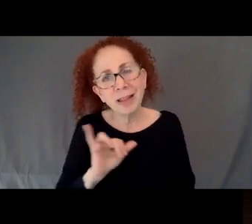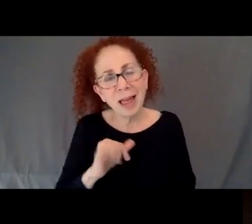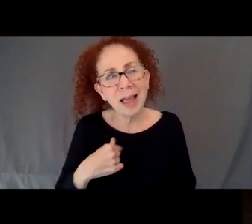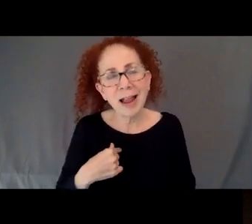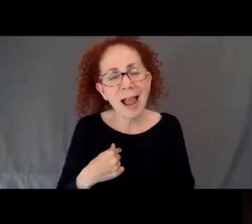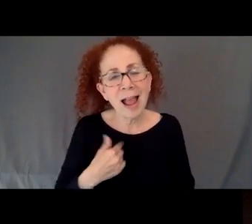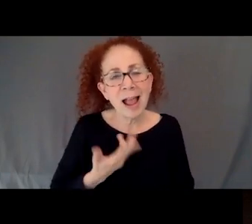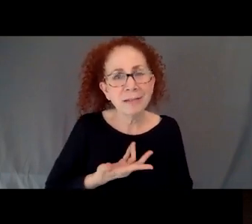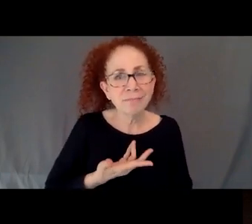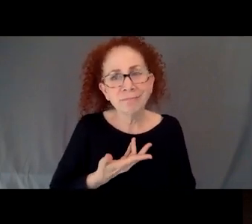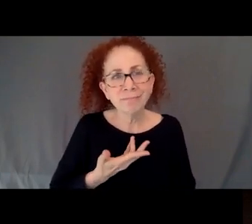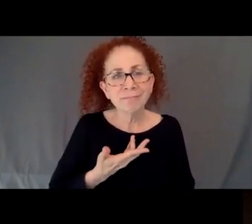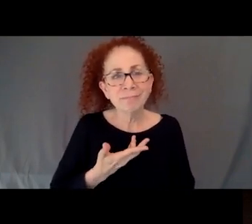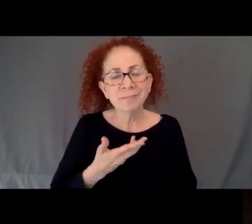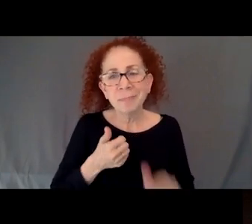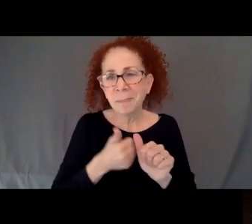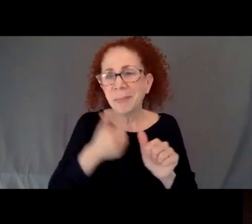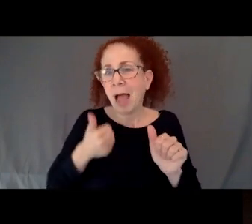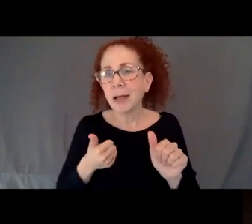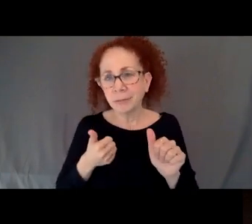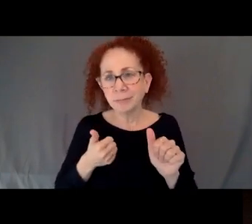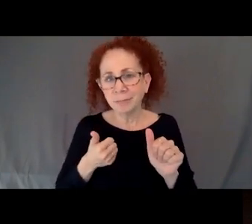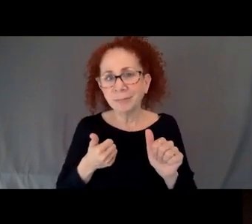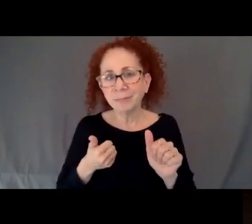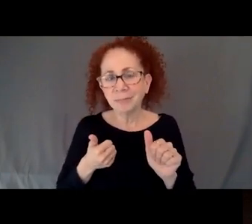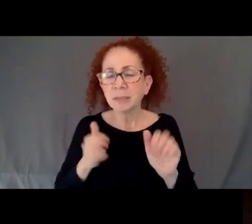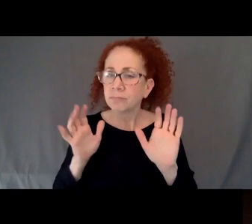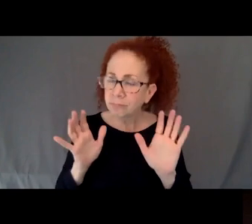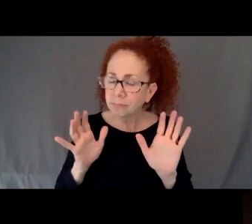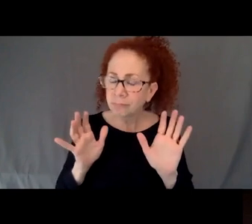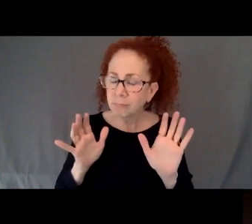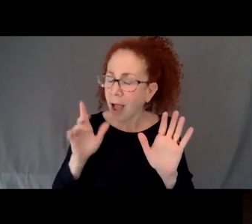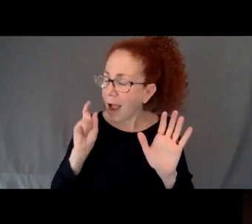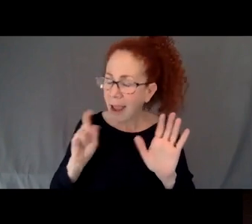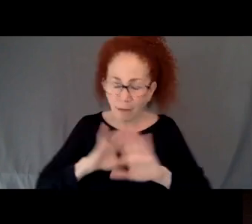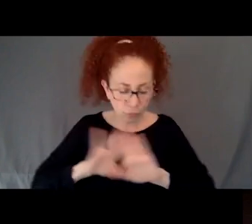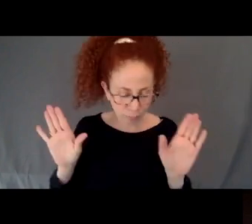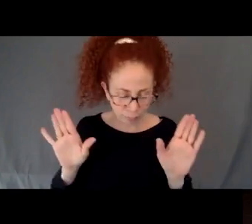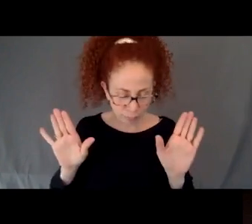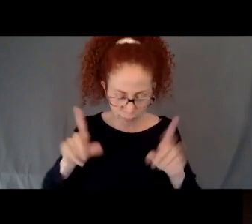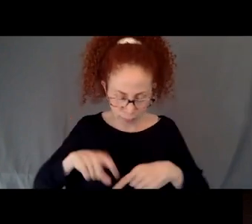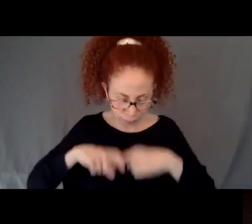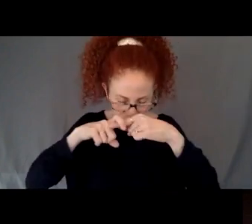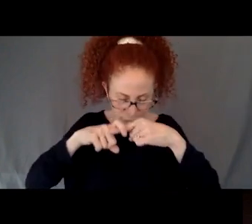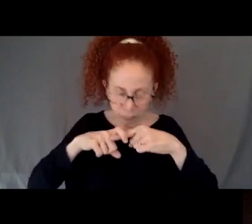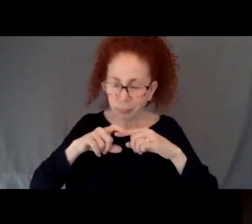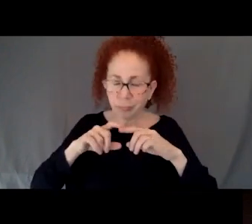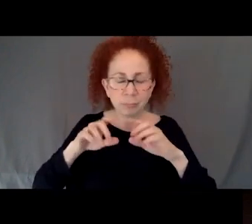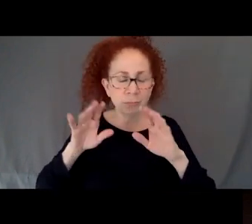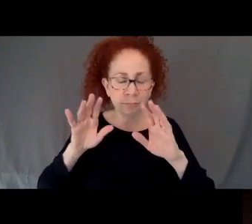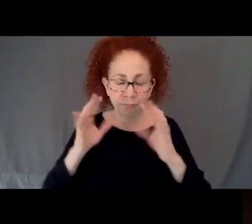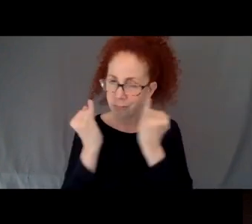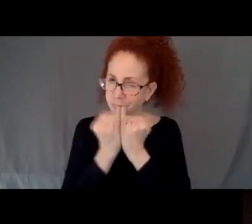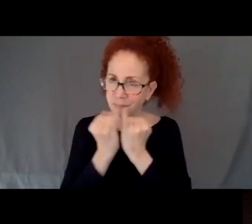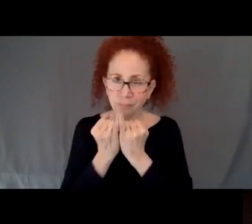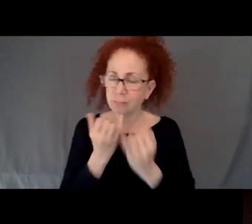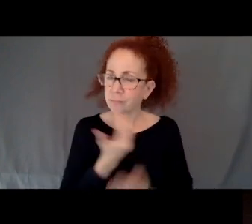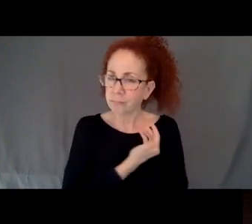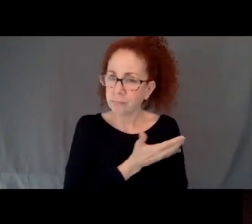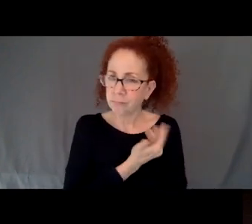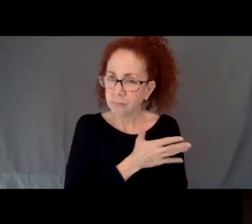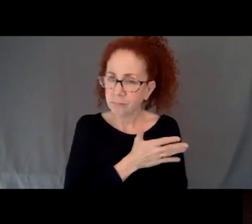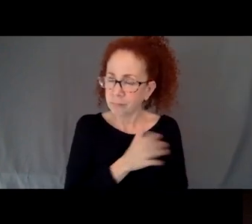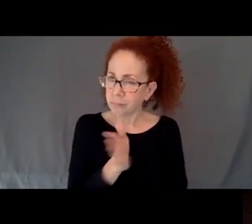I am a little behind, but then that's when I have to step in my head and say, girl, shake it